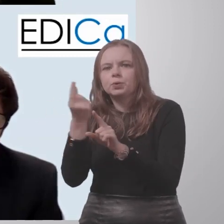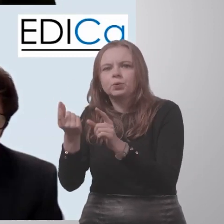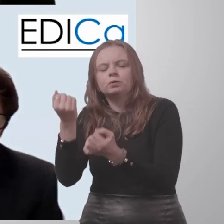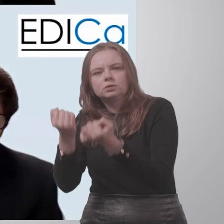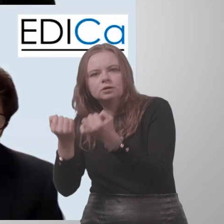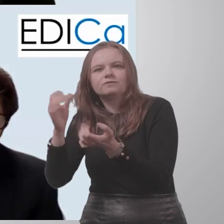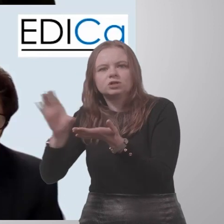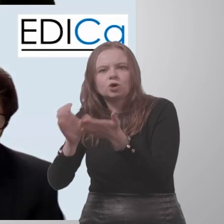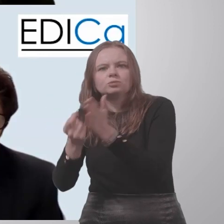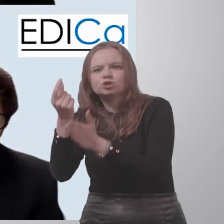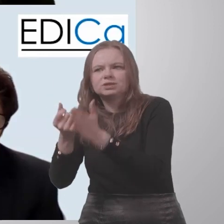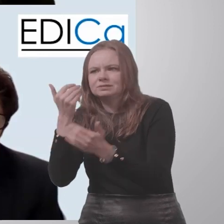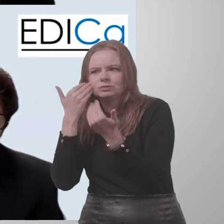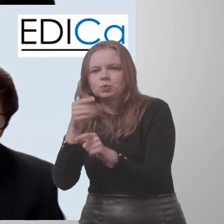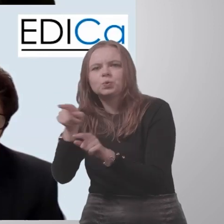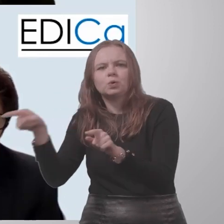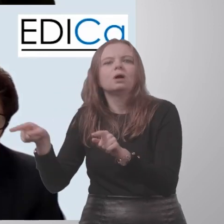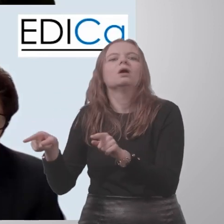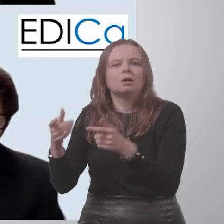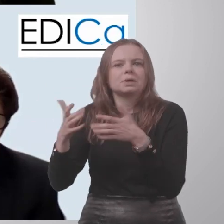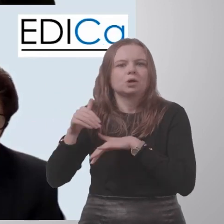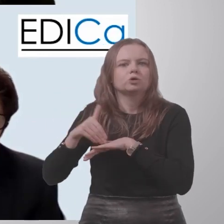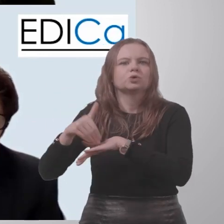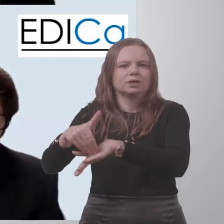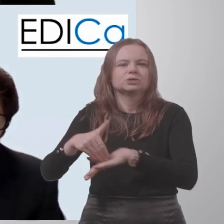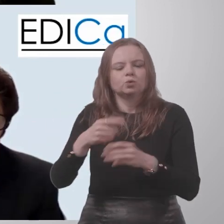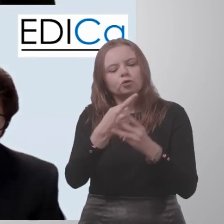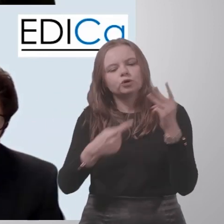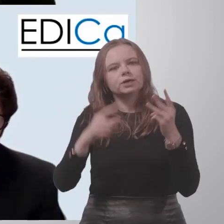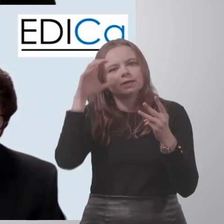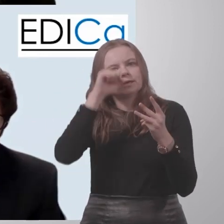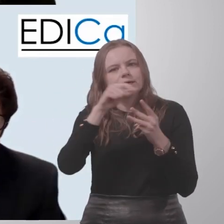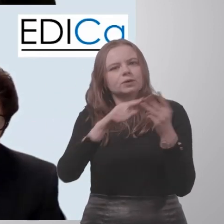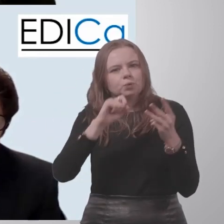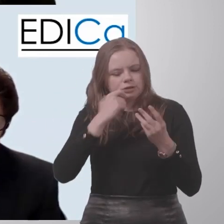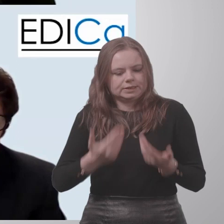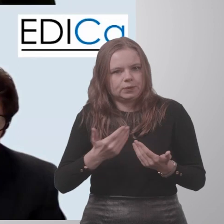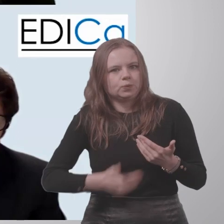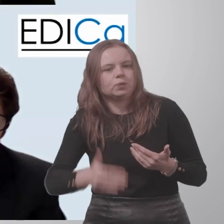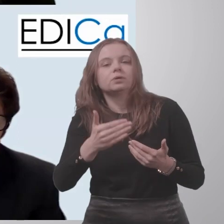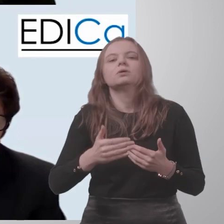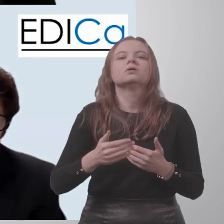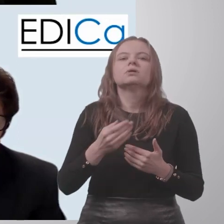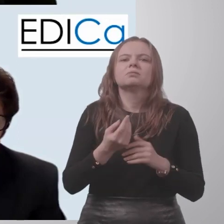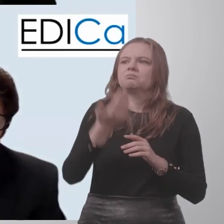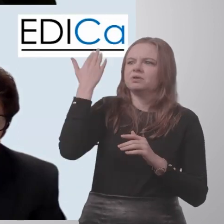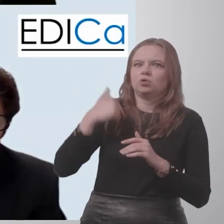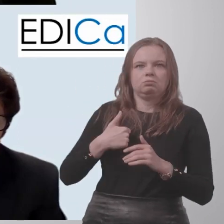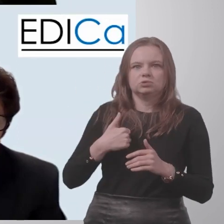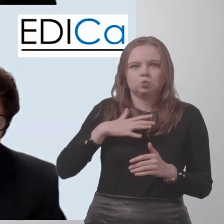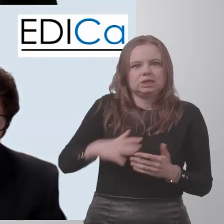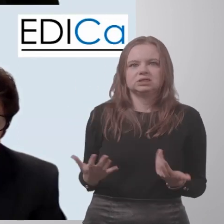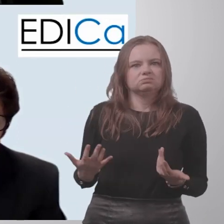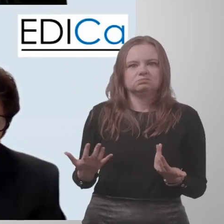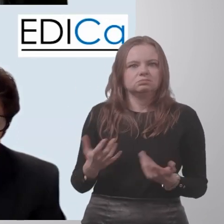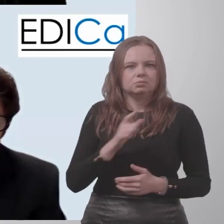has consequences. And so I would be mindful of those three things in a way that I don't think I needed to be when I started out in academia because it was